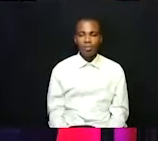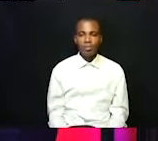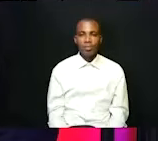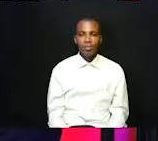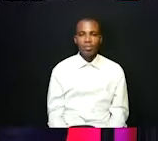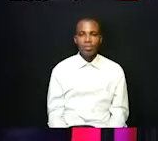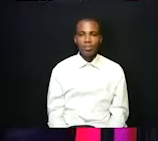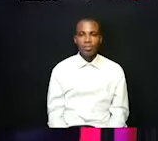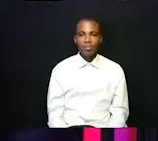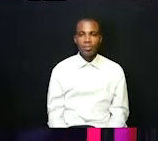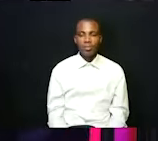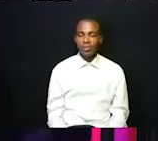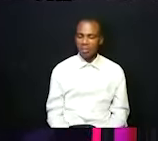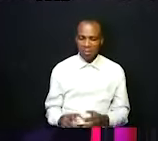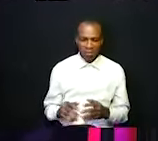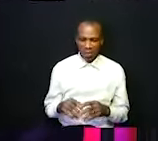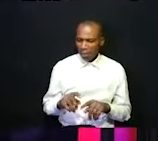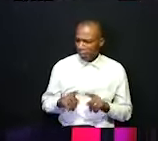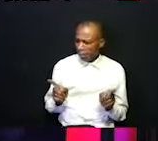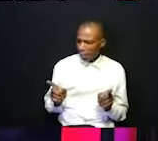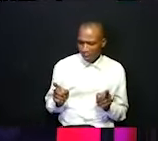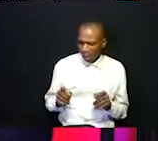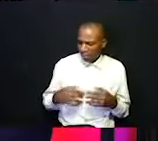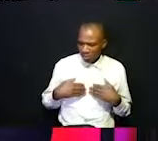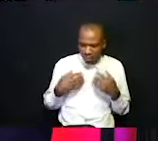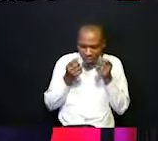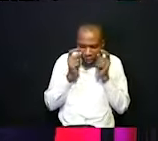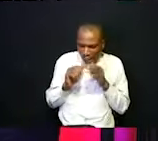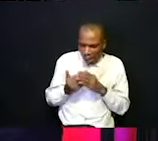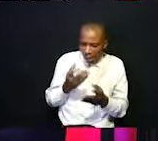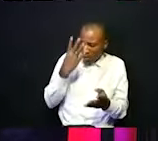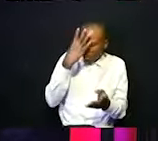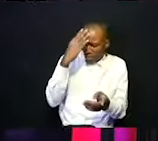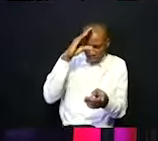I wonder how he knew.